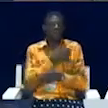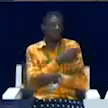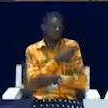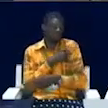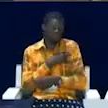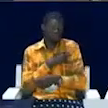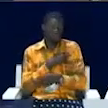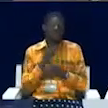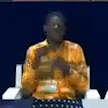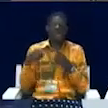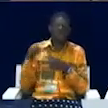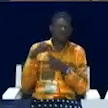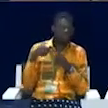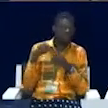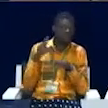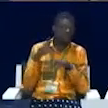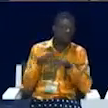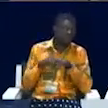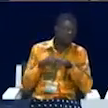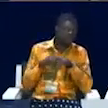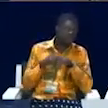So